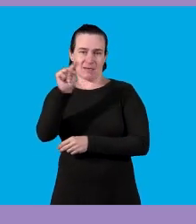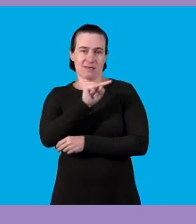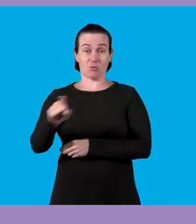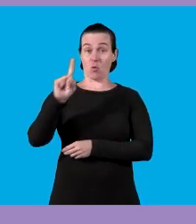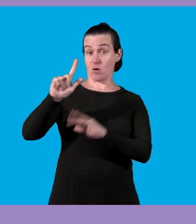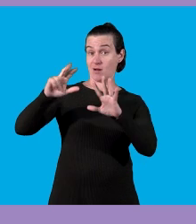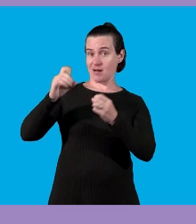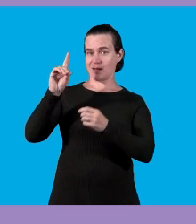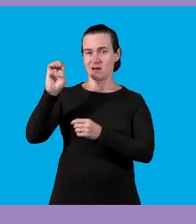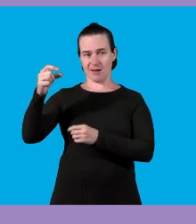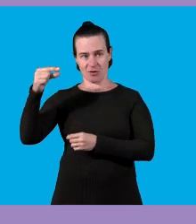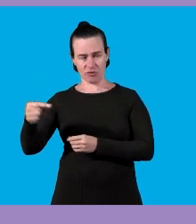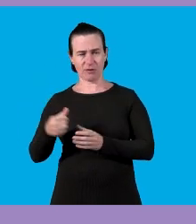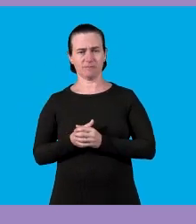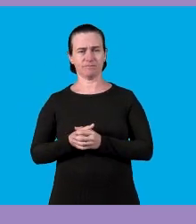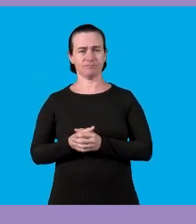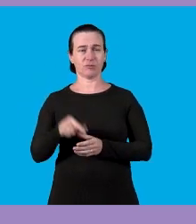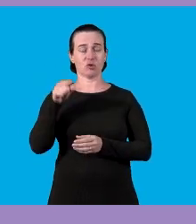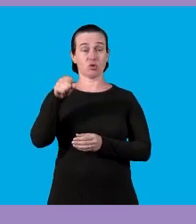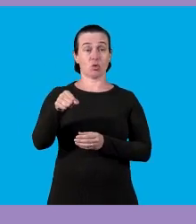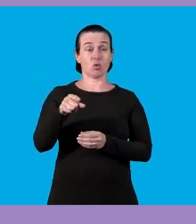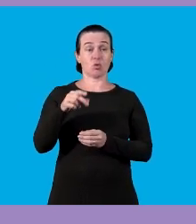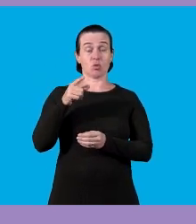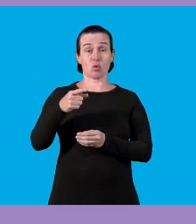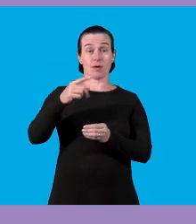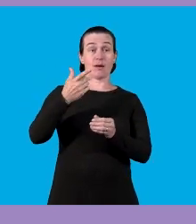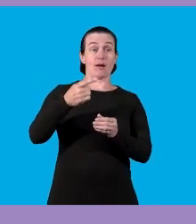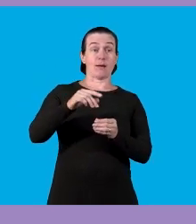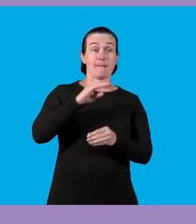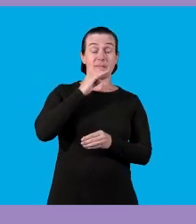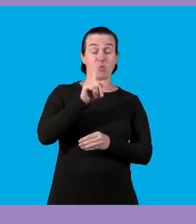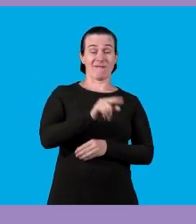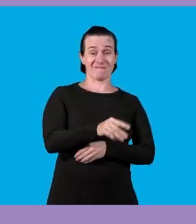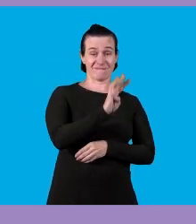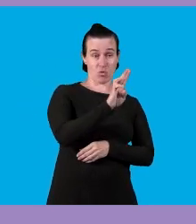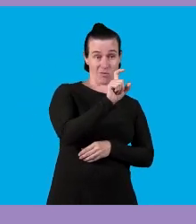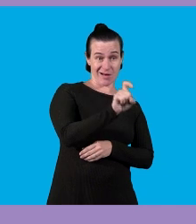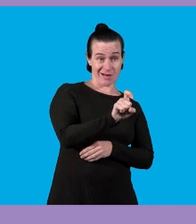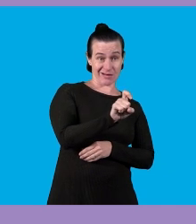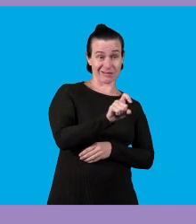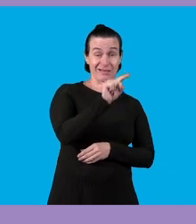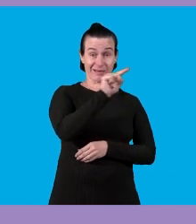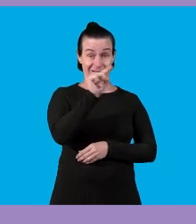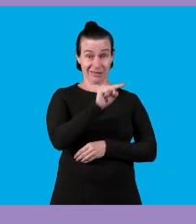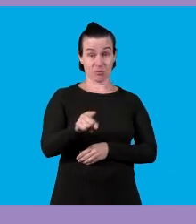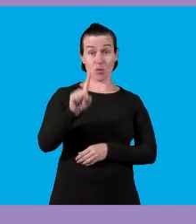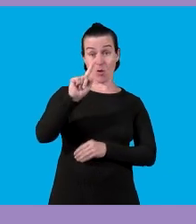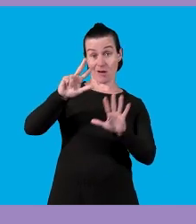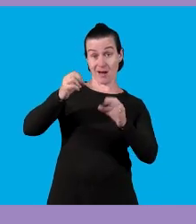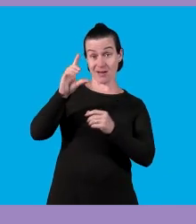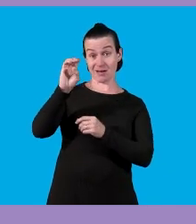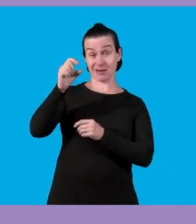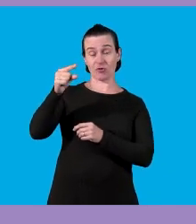180. And then additive inverse of 12 leaves us with 4x equals to